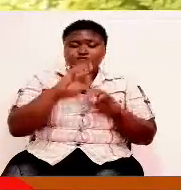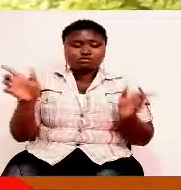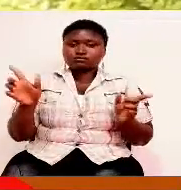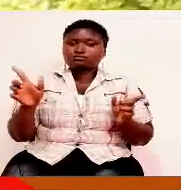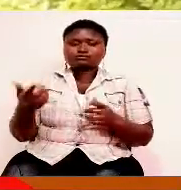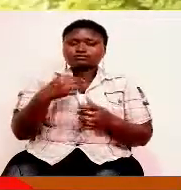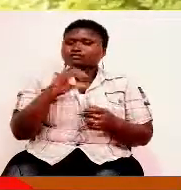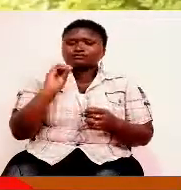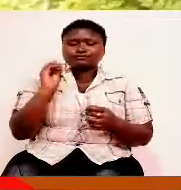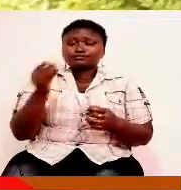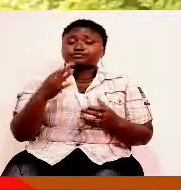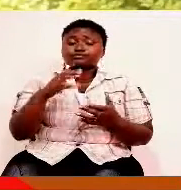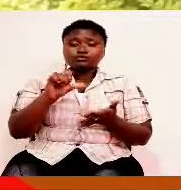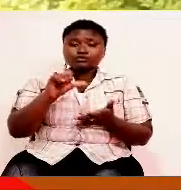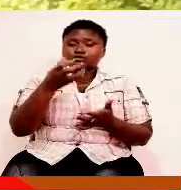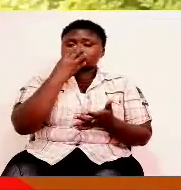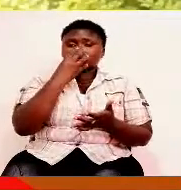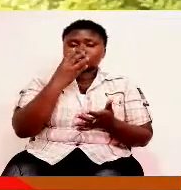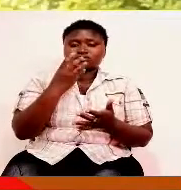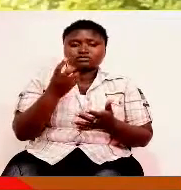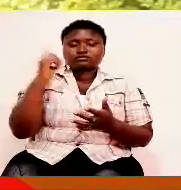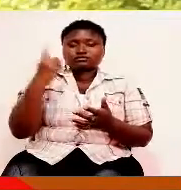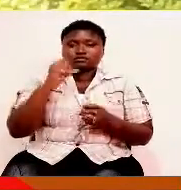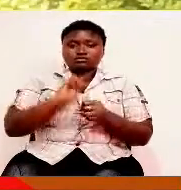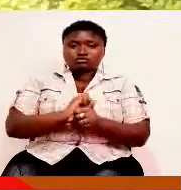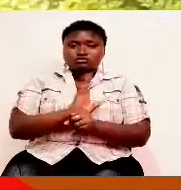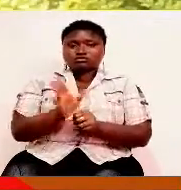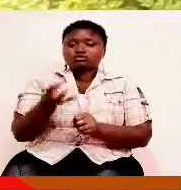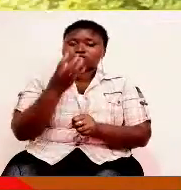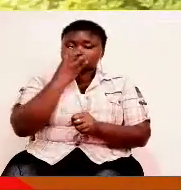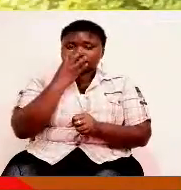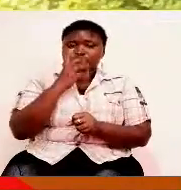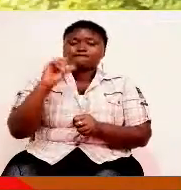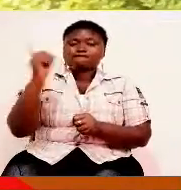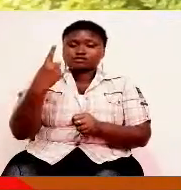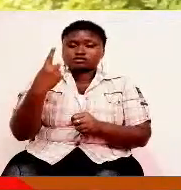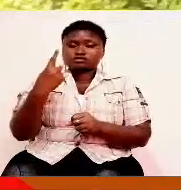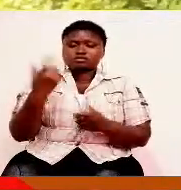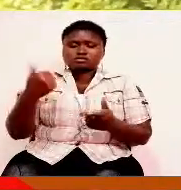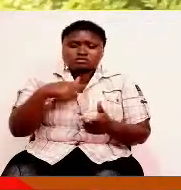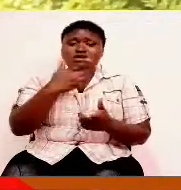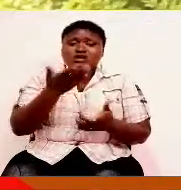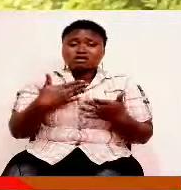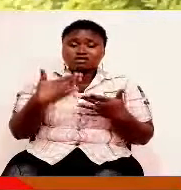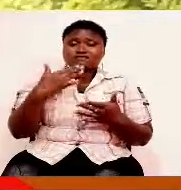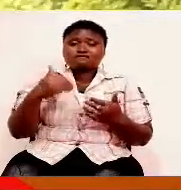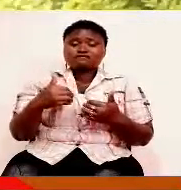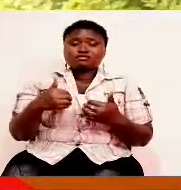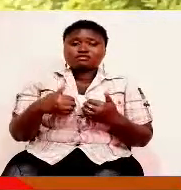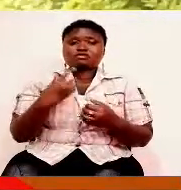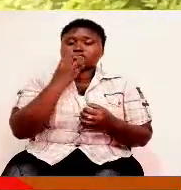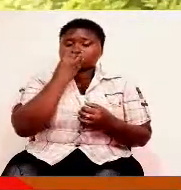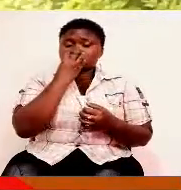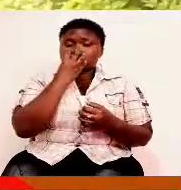thing. COVID, the first line of treatment is provision of oxygen. Can we have those ones? Oxygen in all